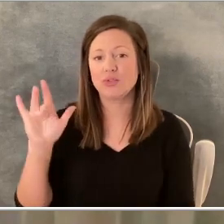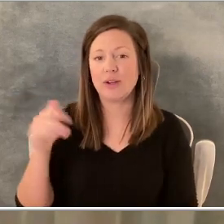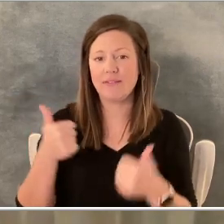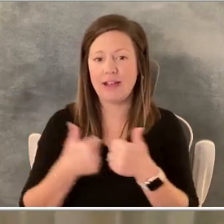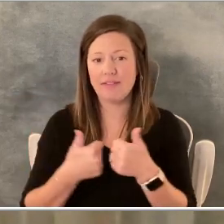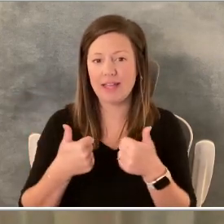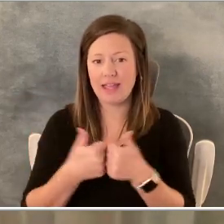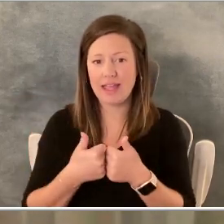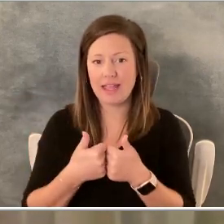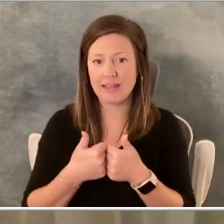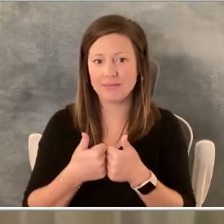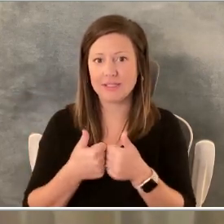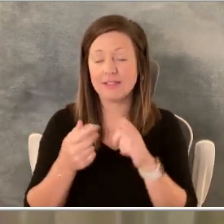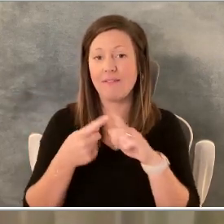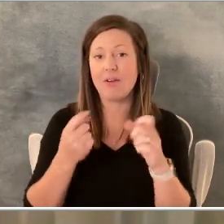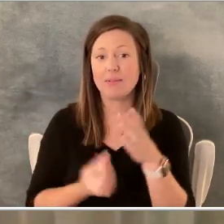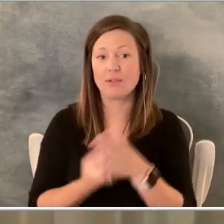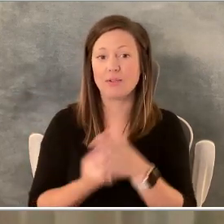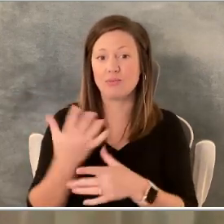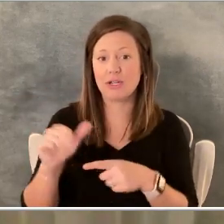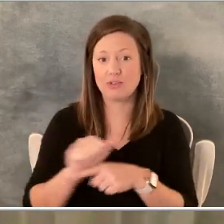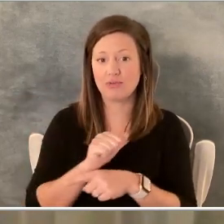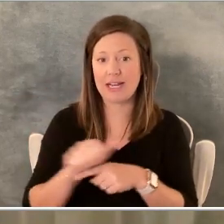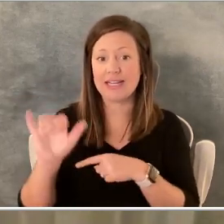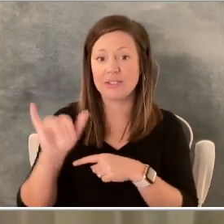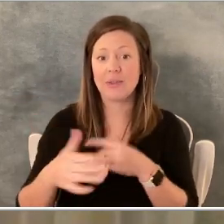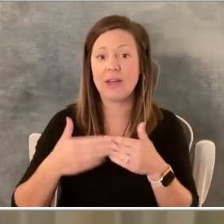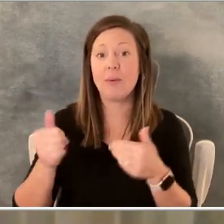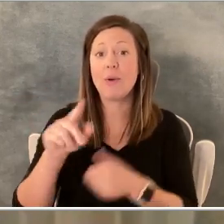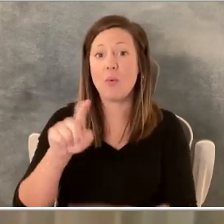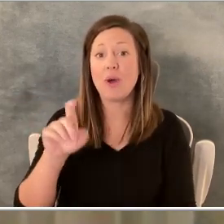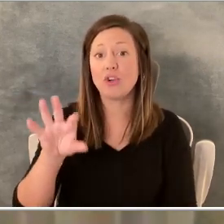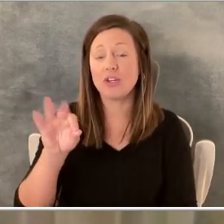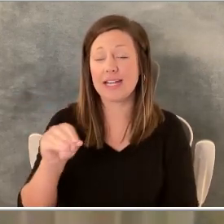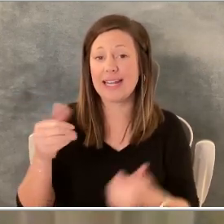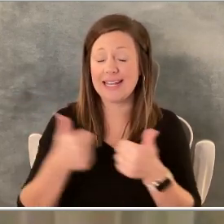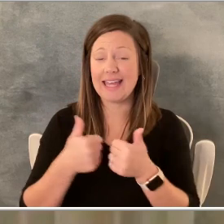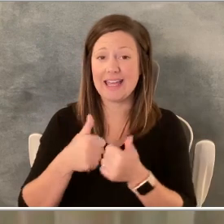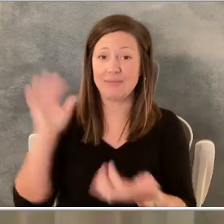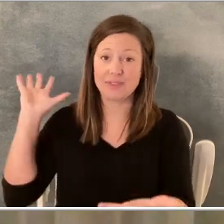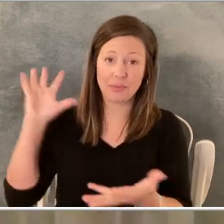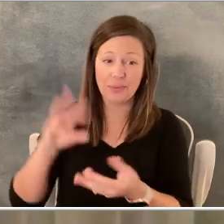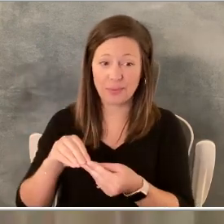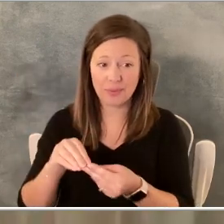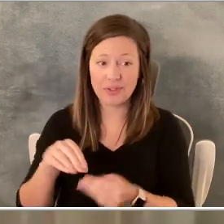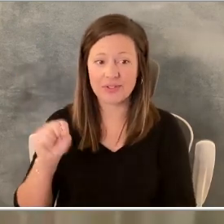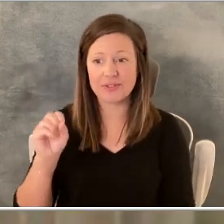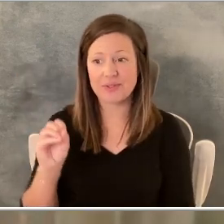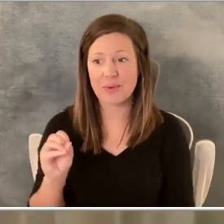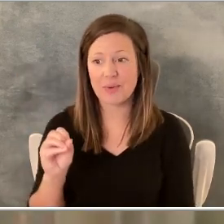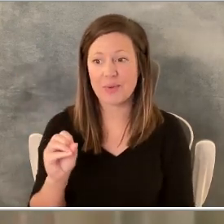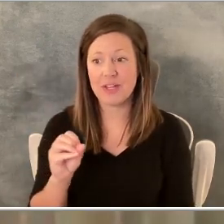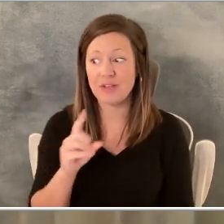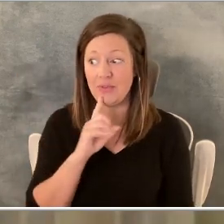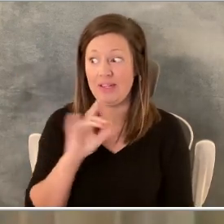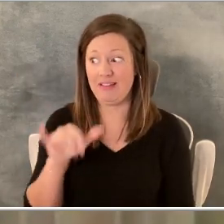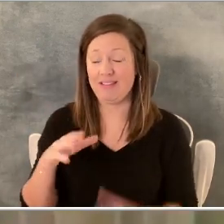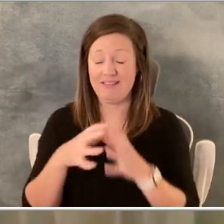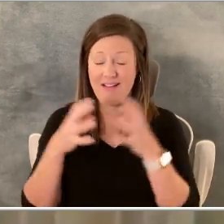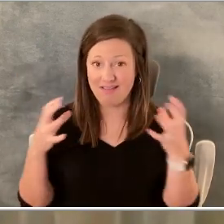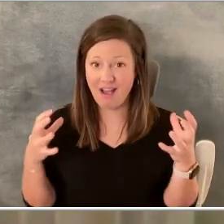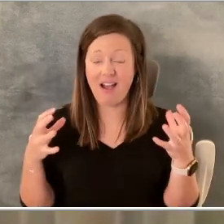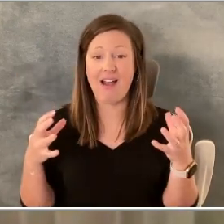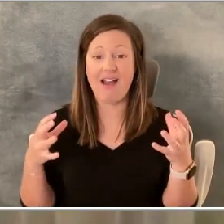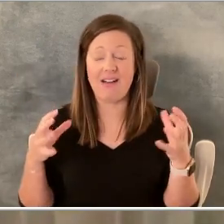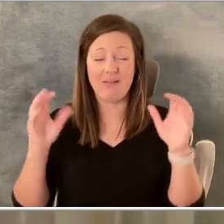in spring training. So that's almost 190 games. So, that's wear and tear on anyone. I don't